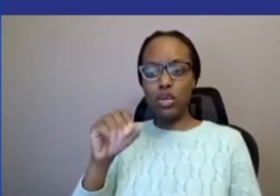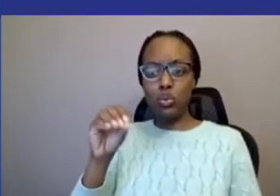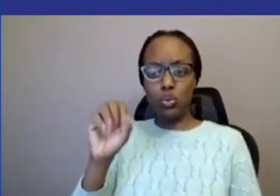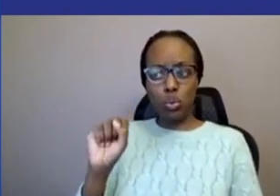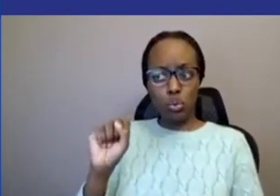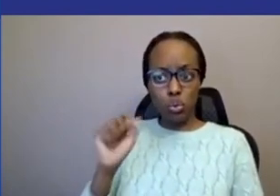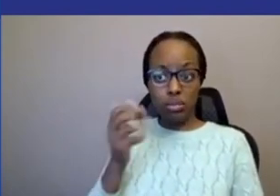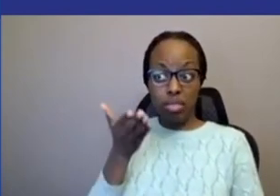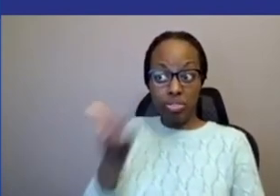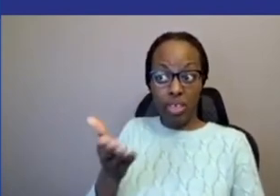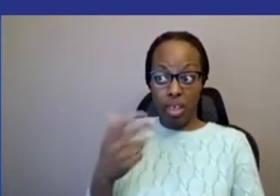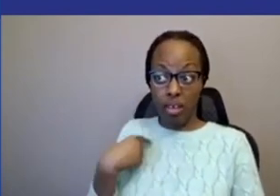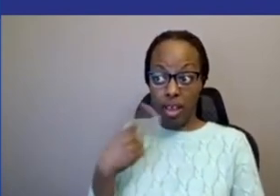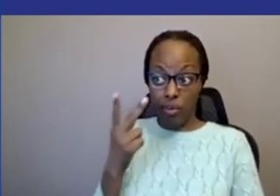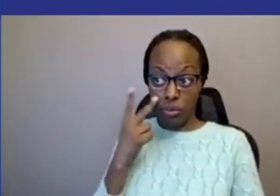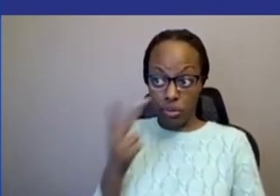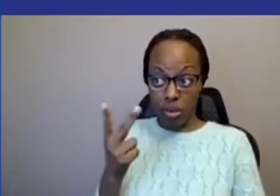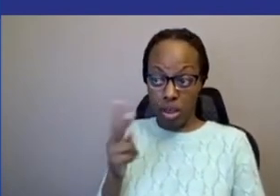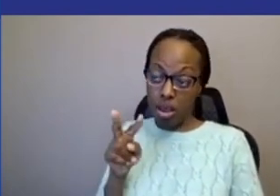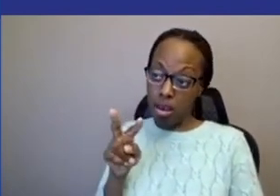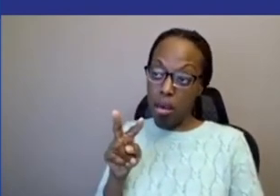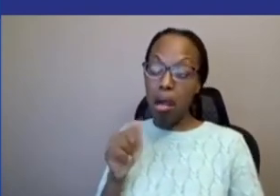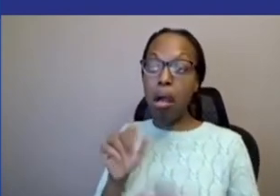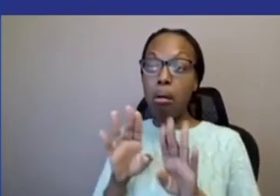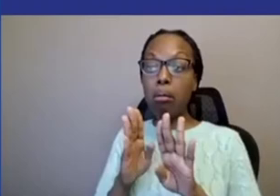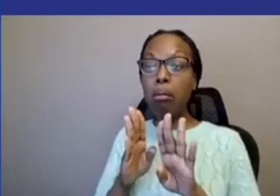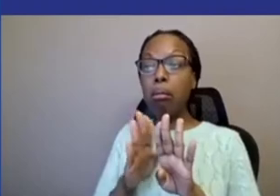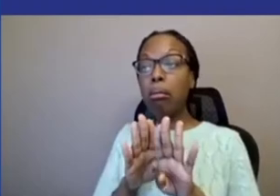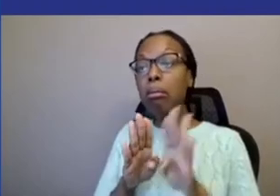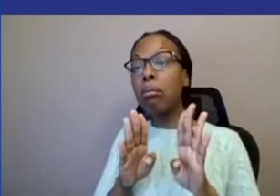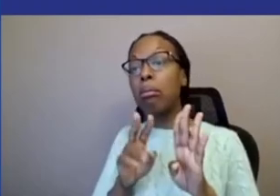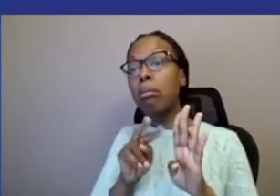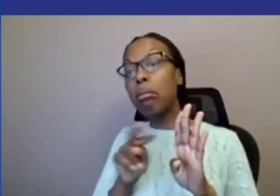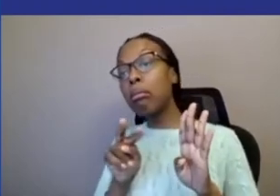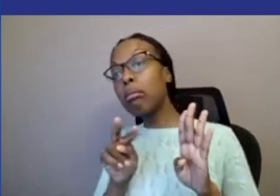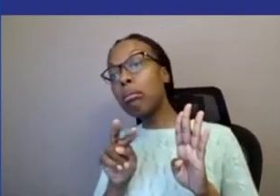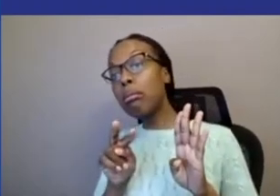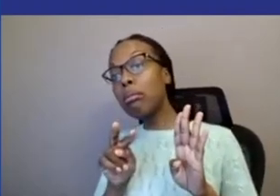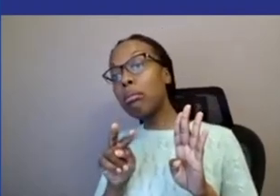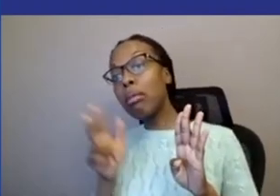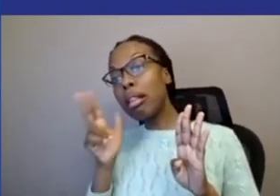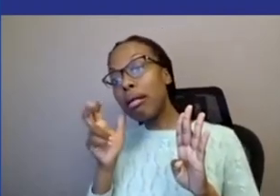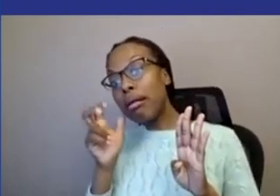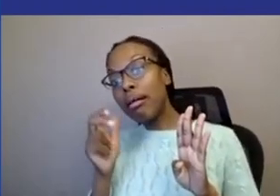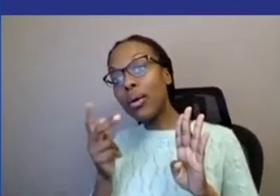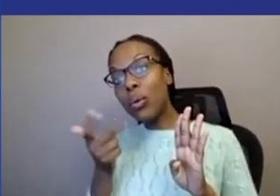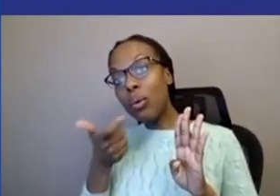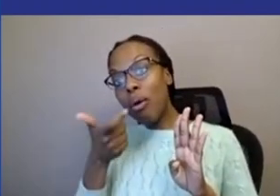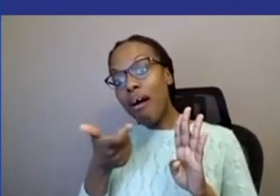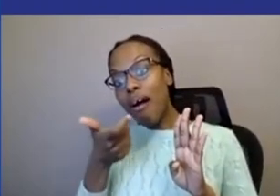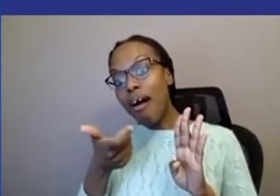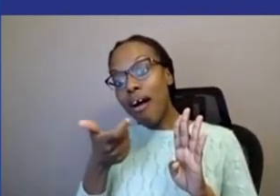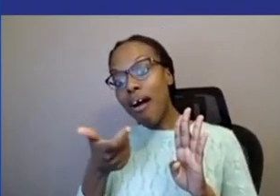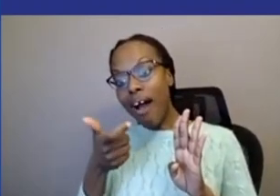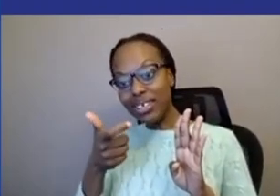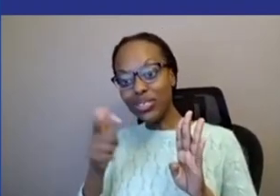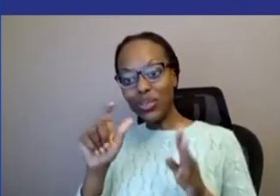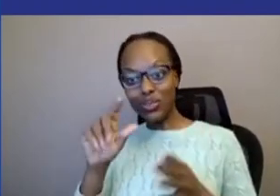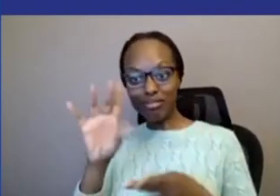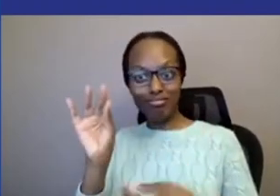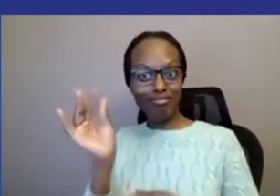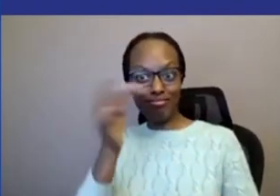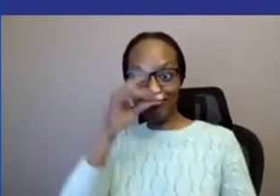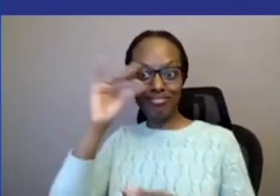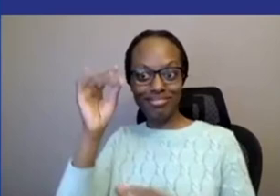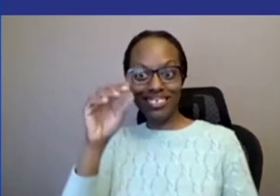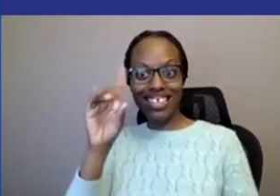just stand in the room, like peek at the open doors and just listen and watch the flamenco dance. It was amazing.